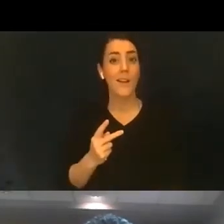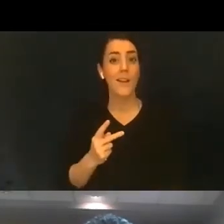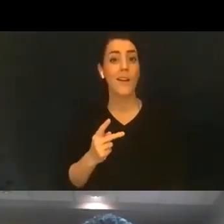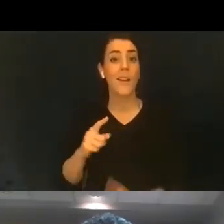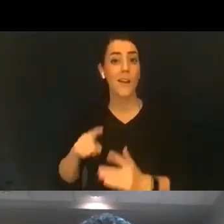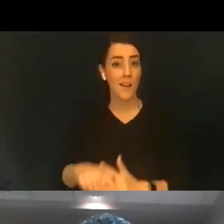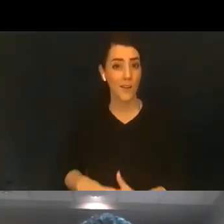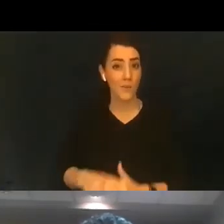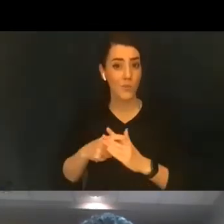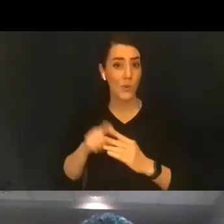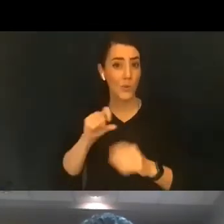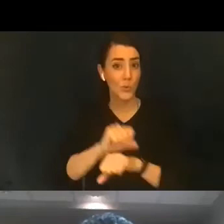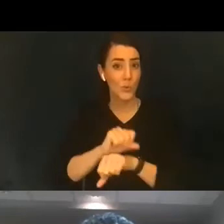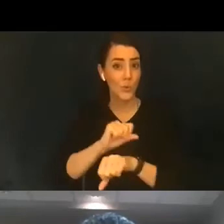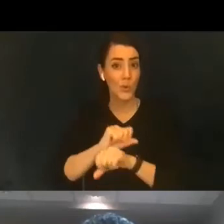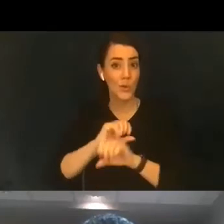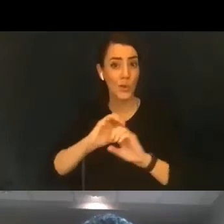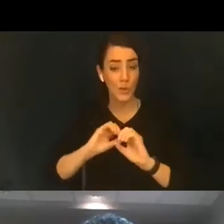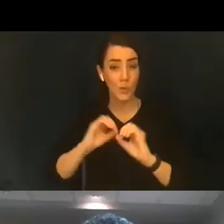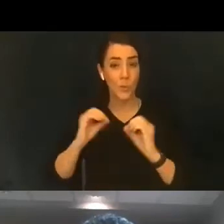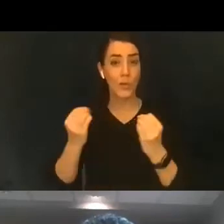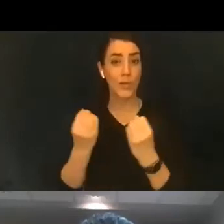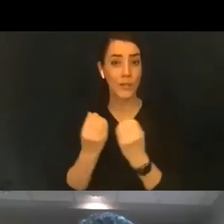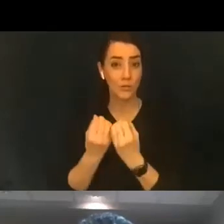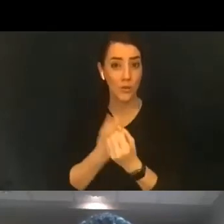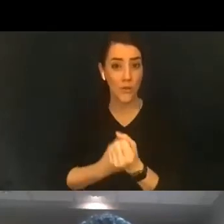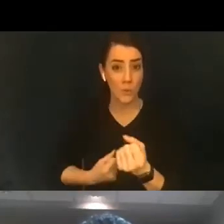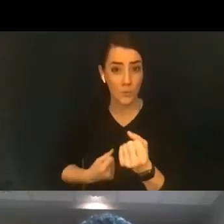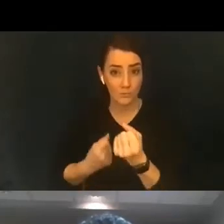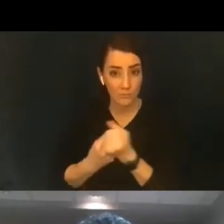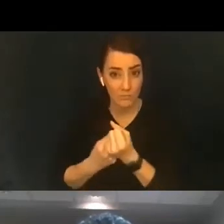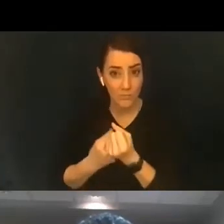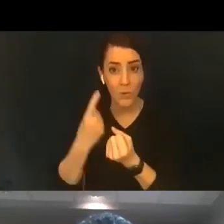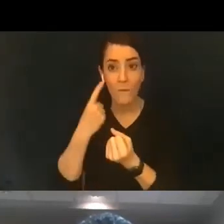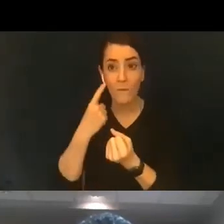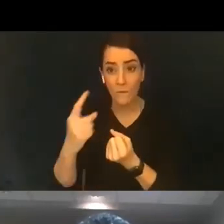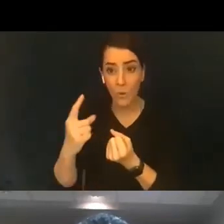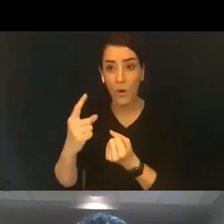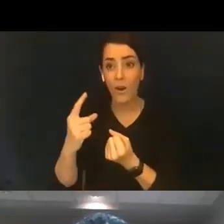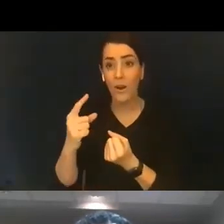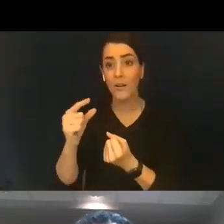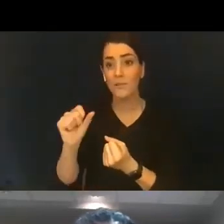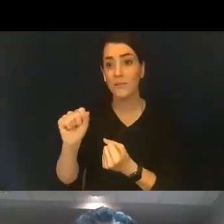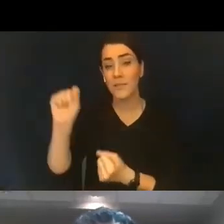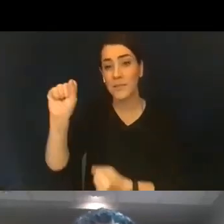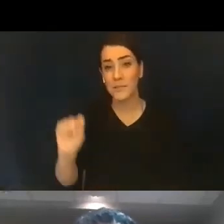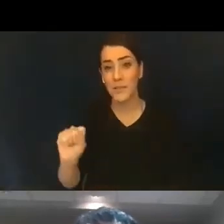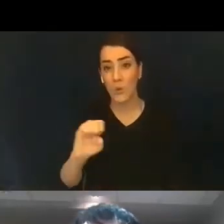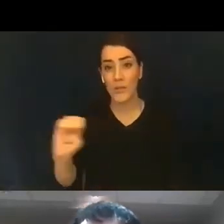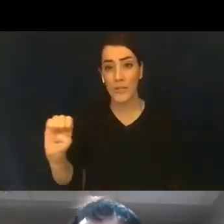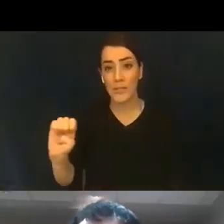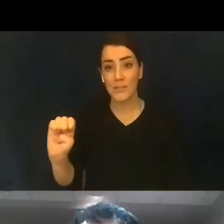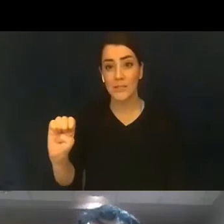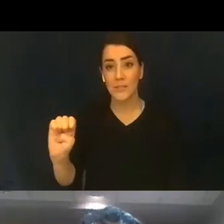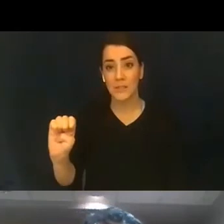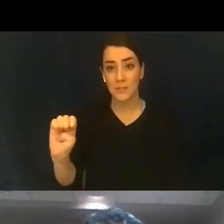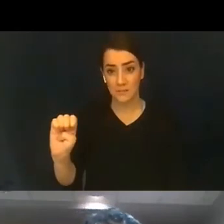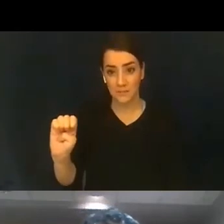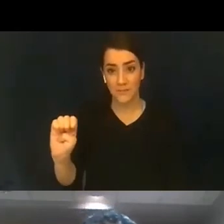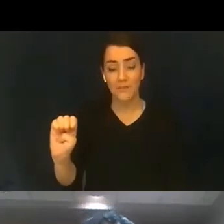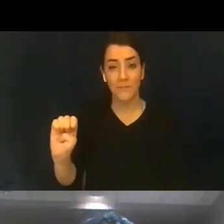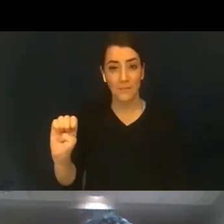advocating for the recognition of the Southeast Asians during the Secret War of Southeast Asia in the late 60s and 70s.